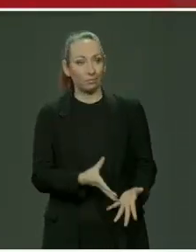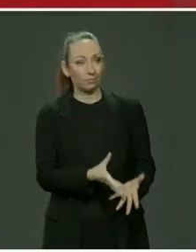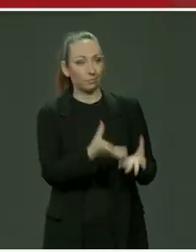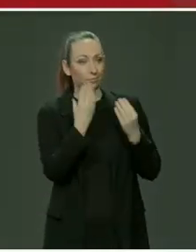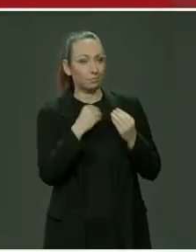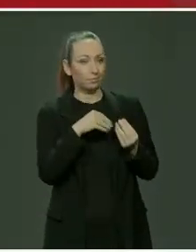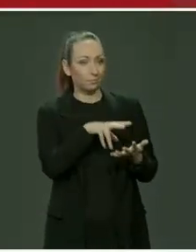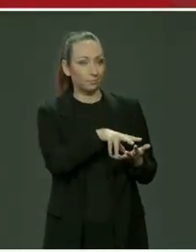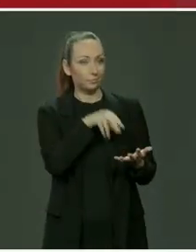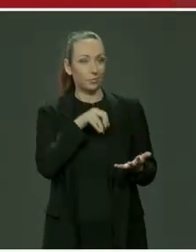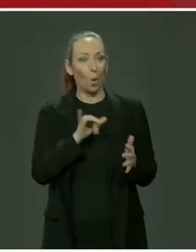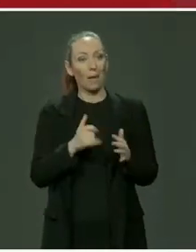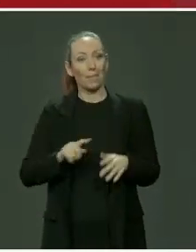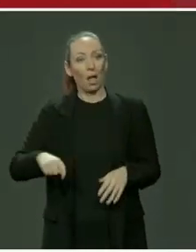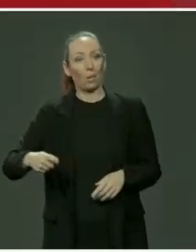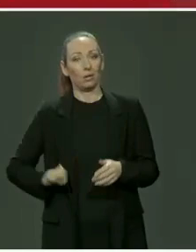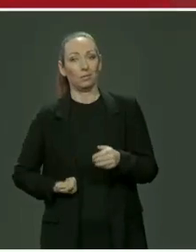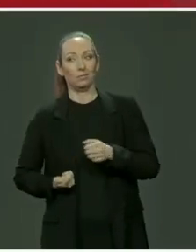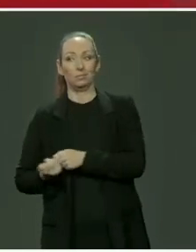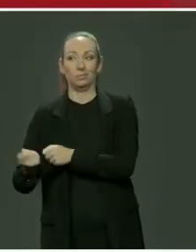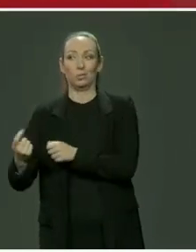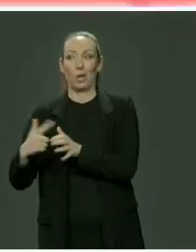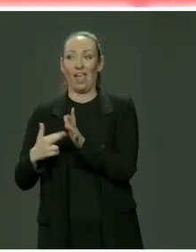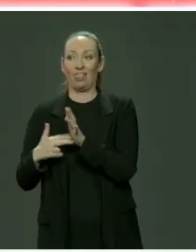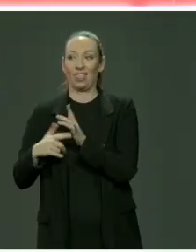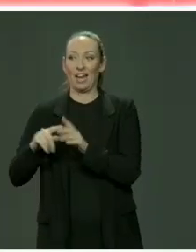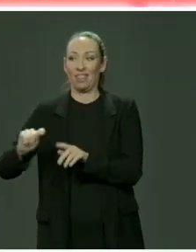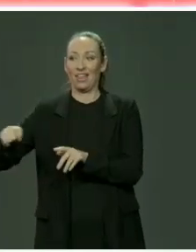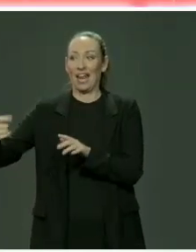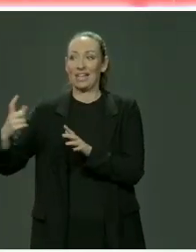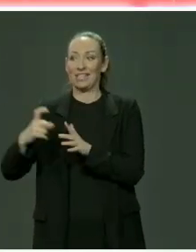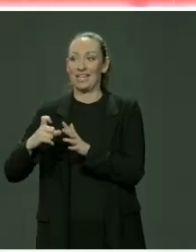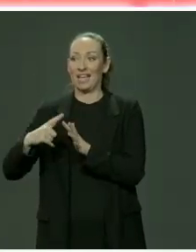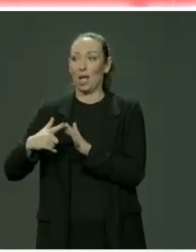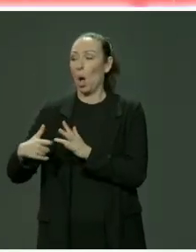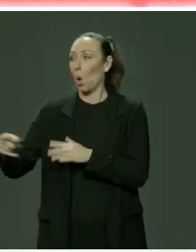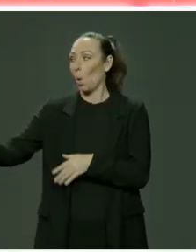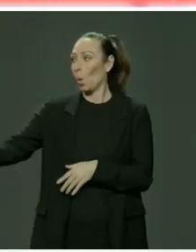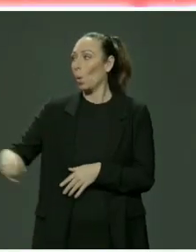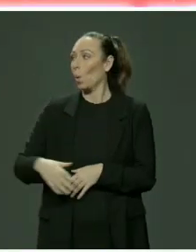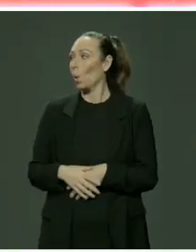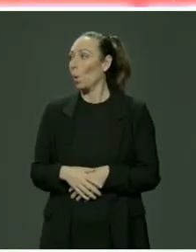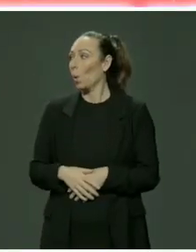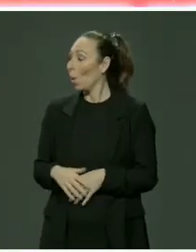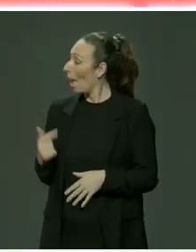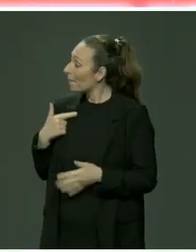anyway. Sorry, mate. I'll be happy to direct you there. It's just